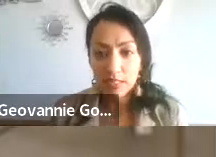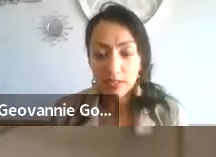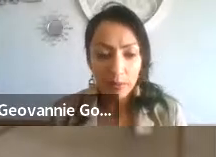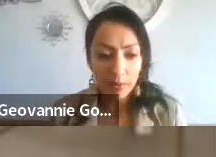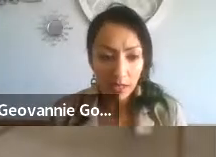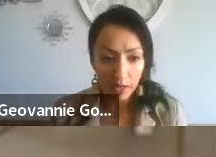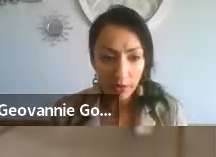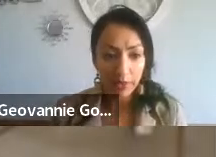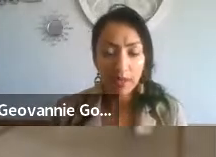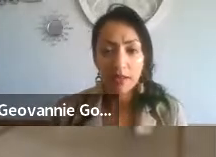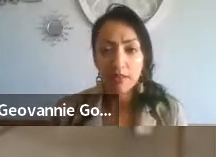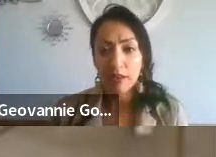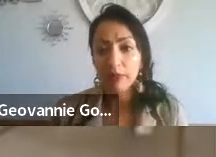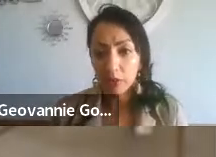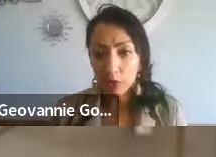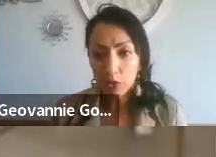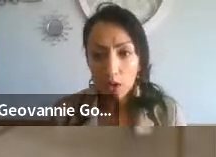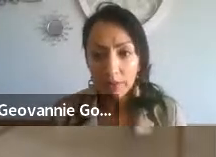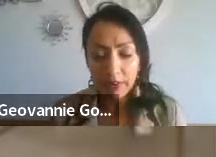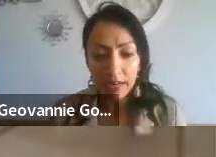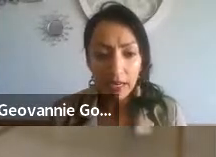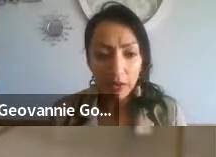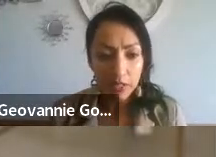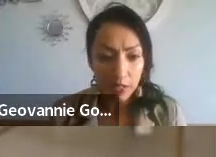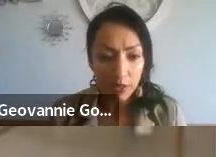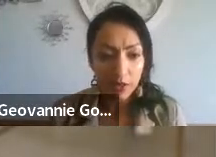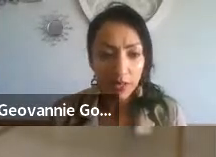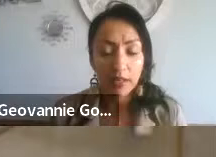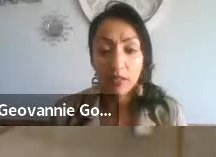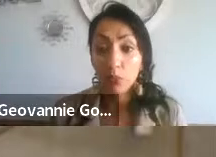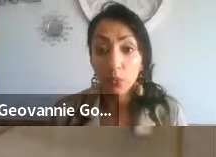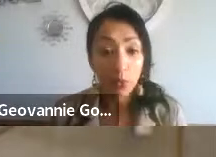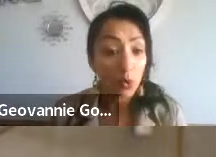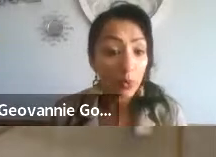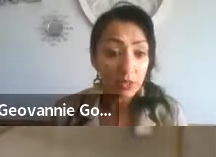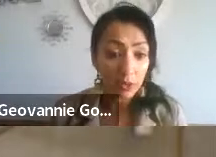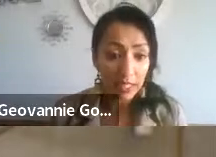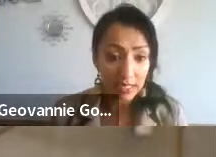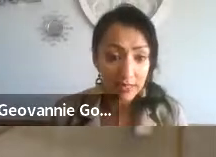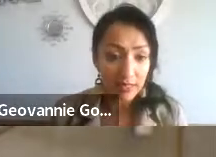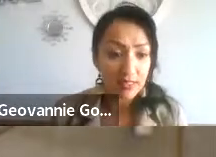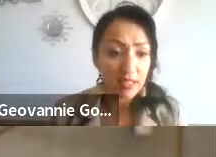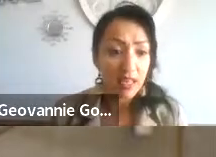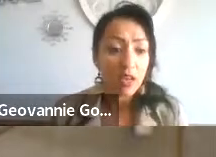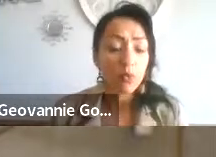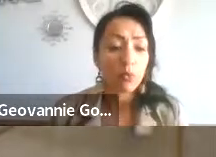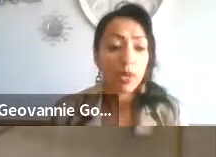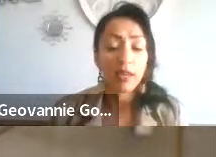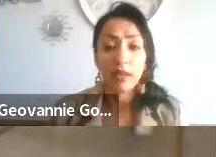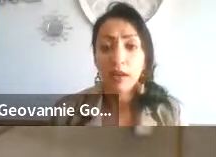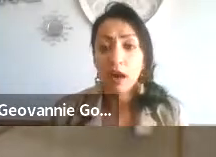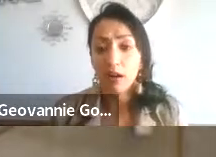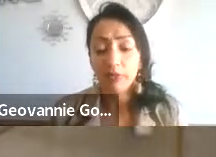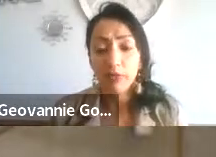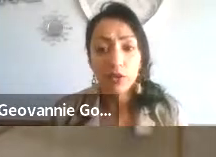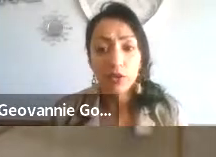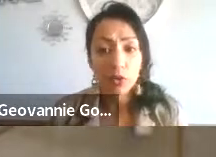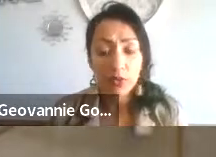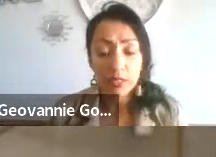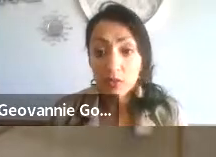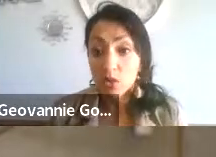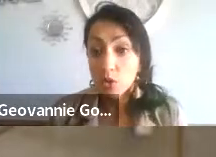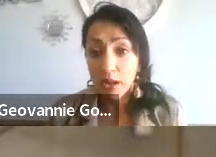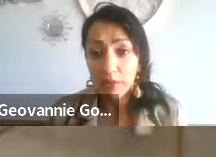So Genesis Family Health is a federal qualified health center in rural Western Kansas. We